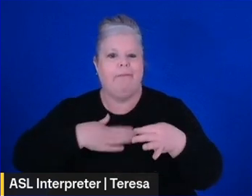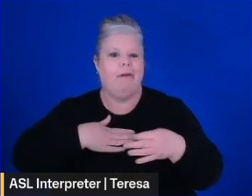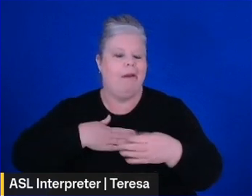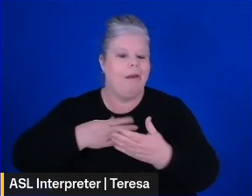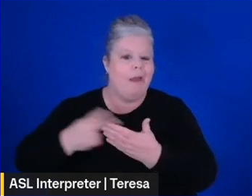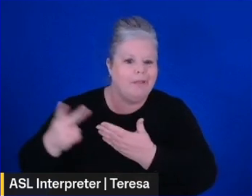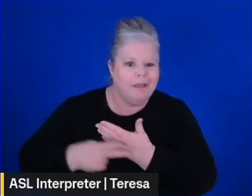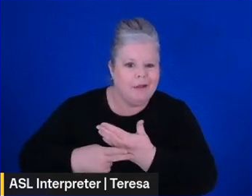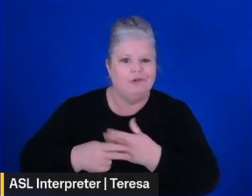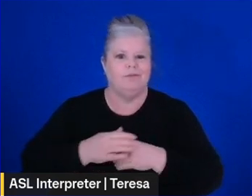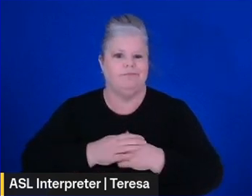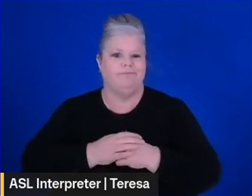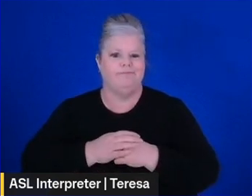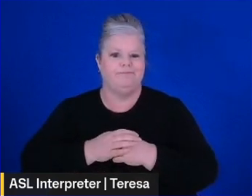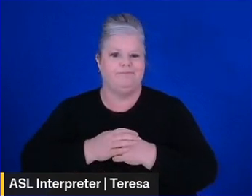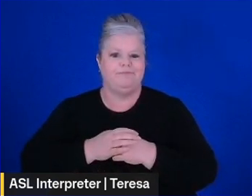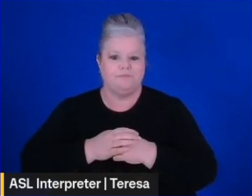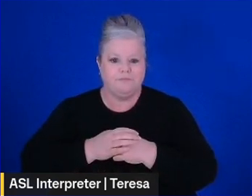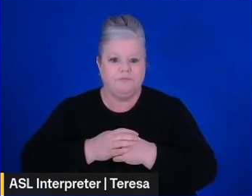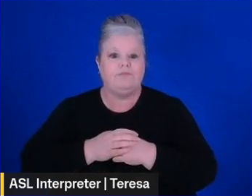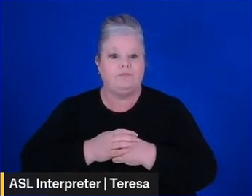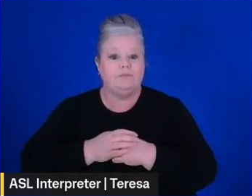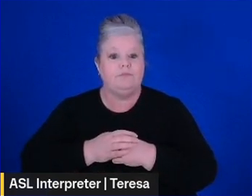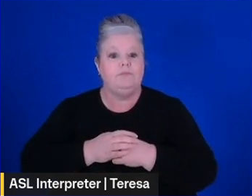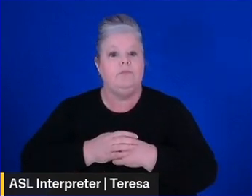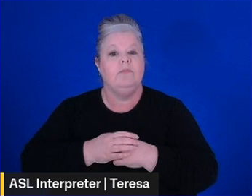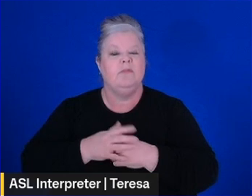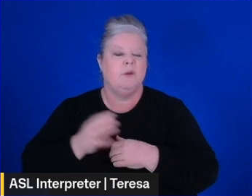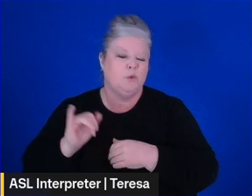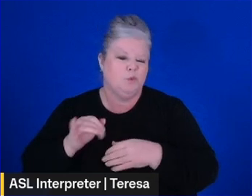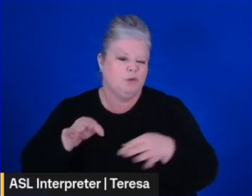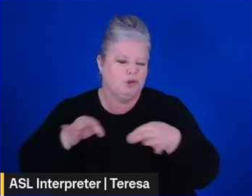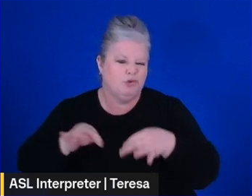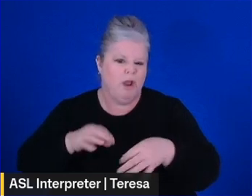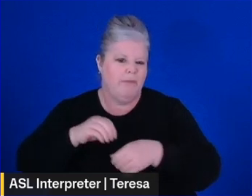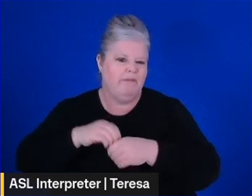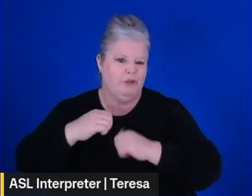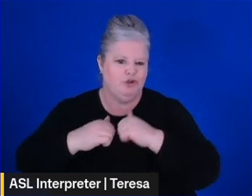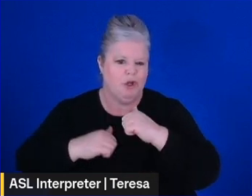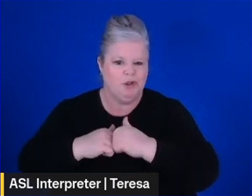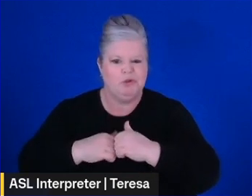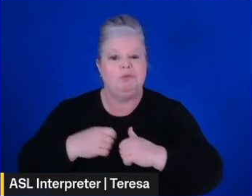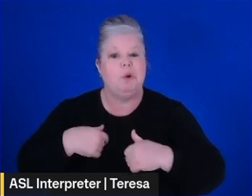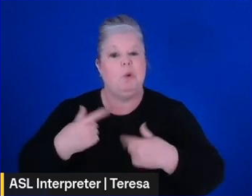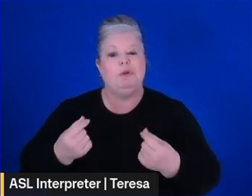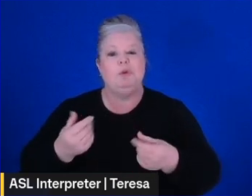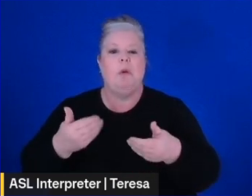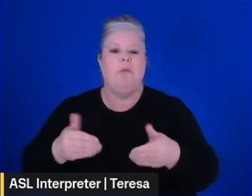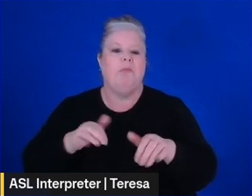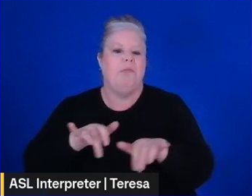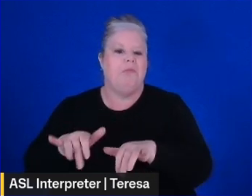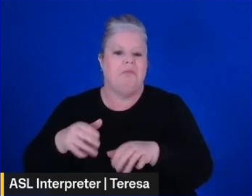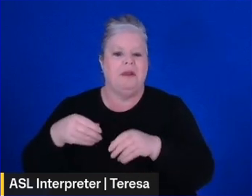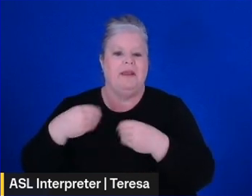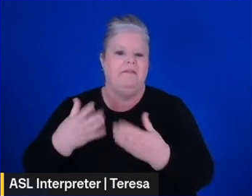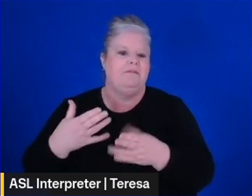underlying infrastructure. So I just name my template.